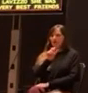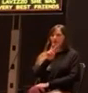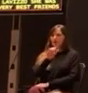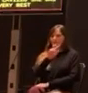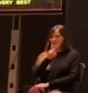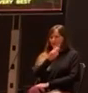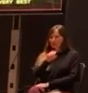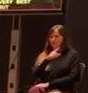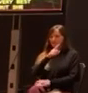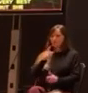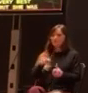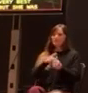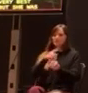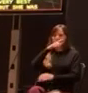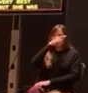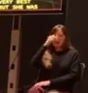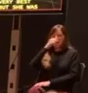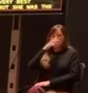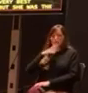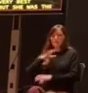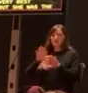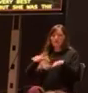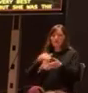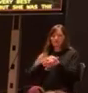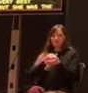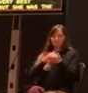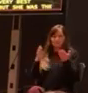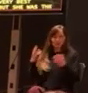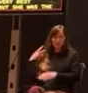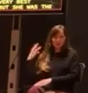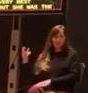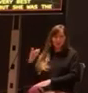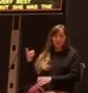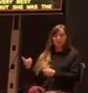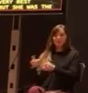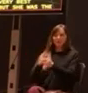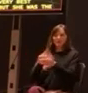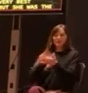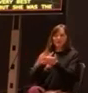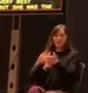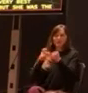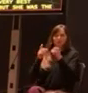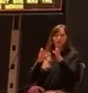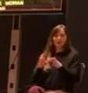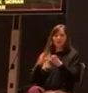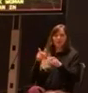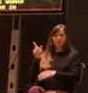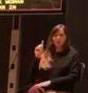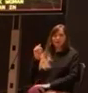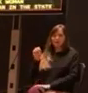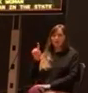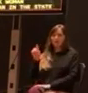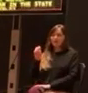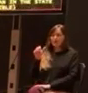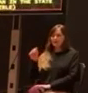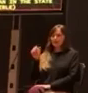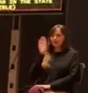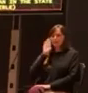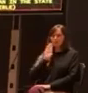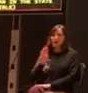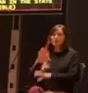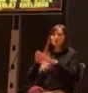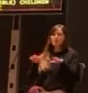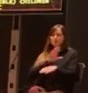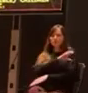woman pediatrician in the state and the first medical director of Odessa Brown Children's Clinic,